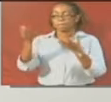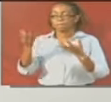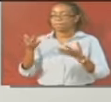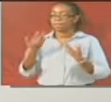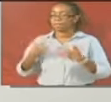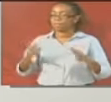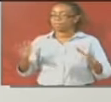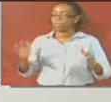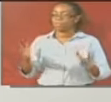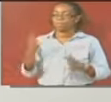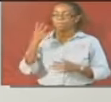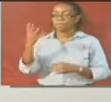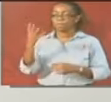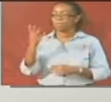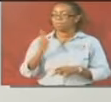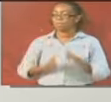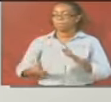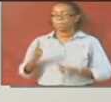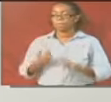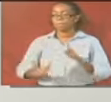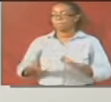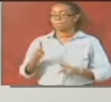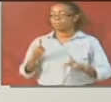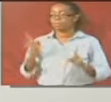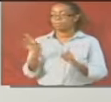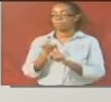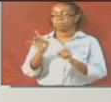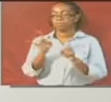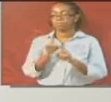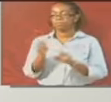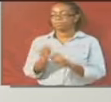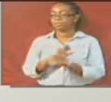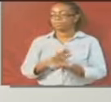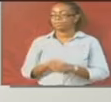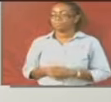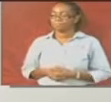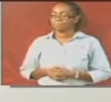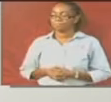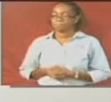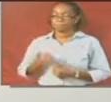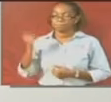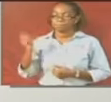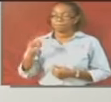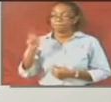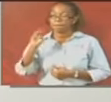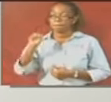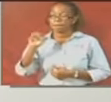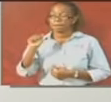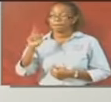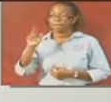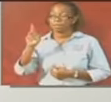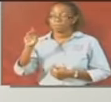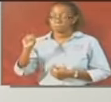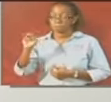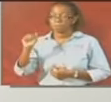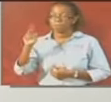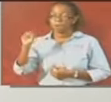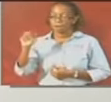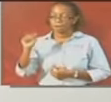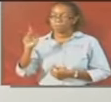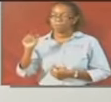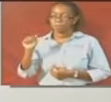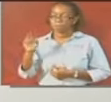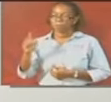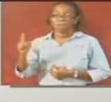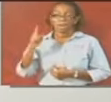identified, the 4 cases being the one that was identified in Nuevo Mero originally as our first detected